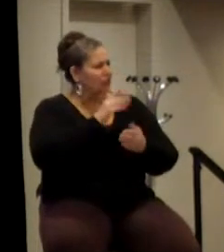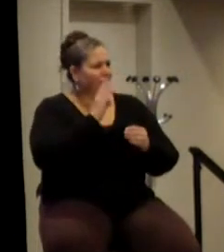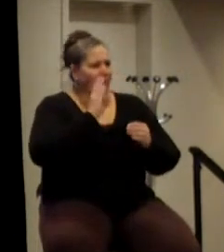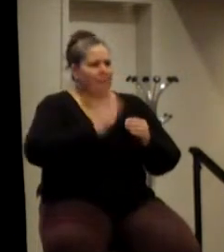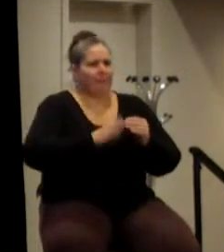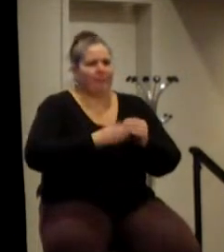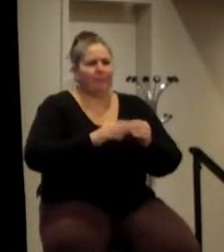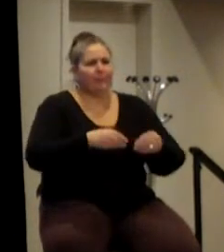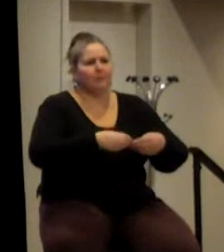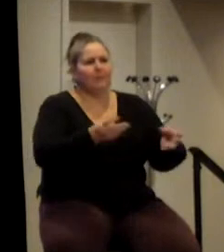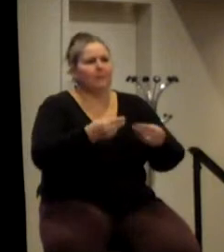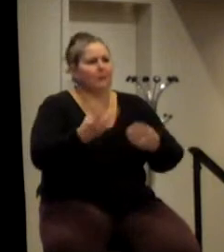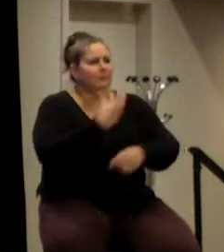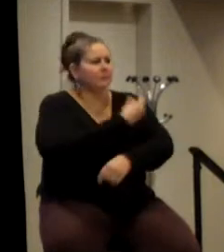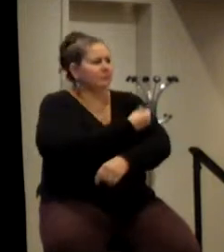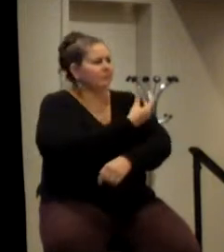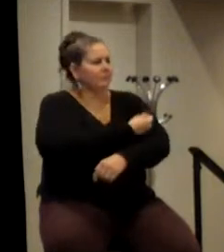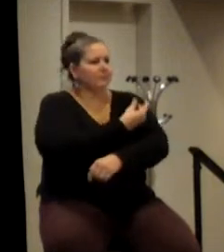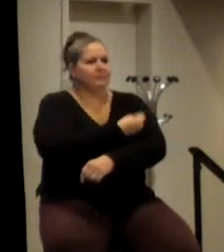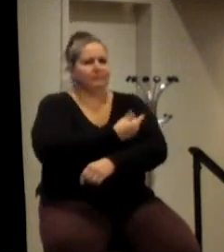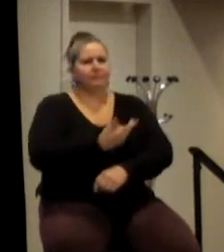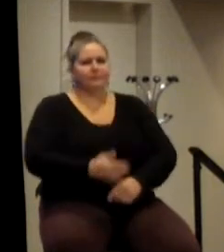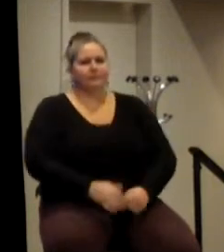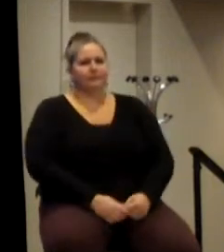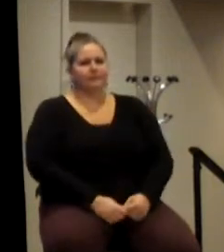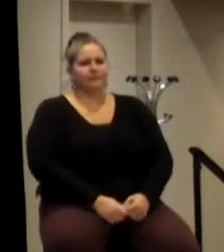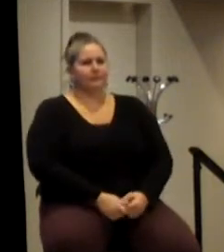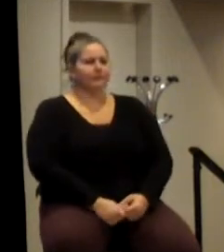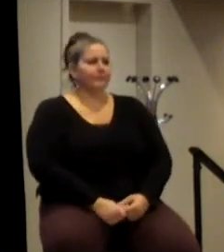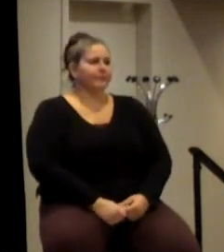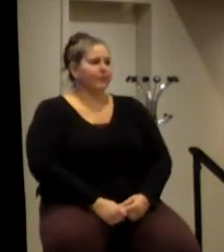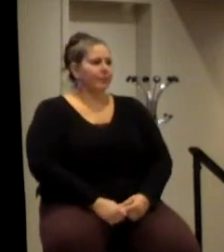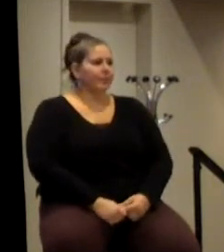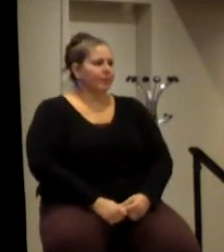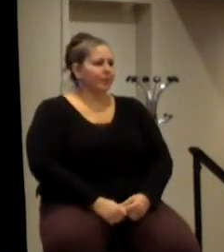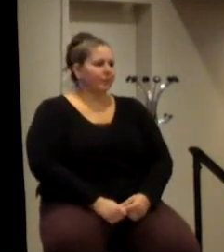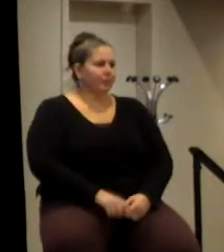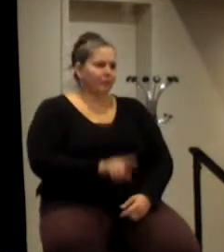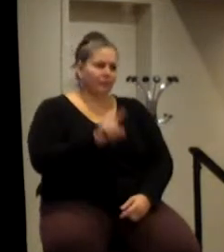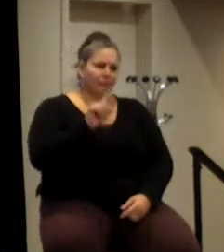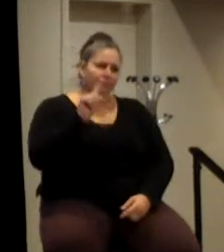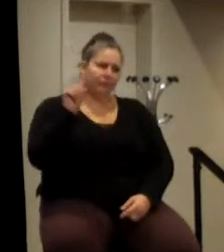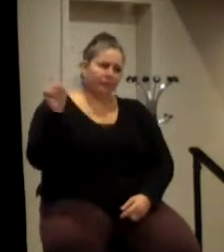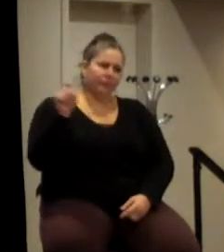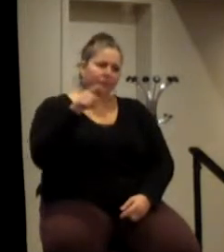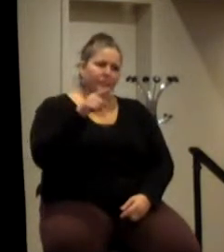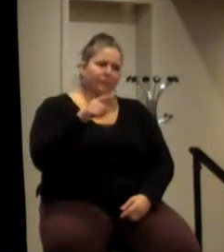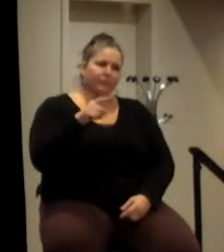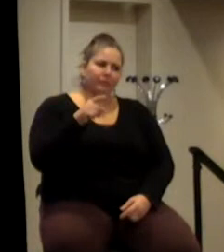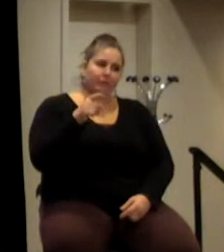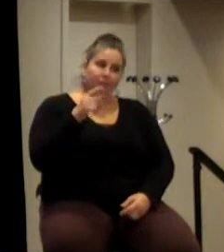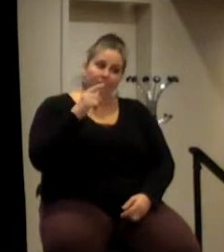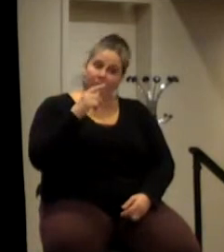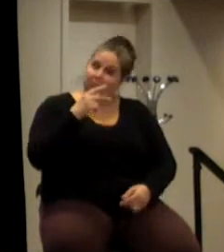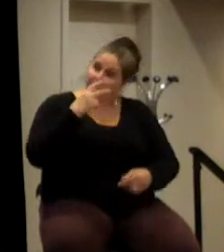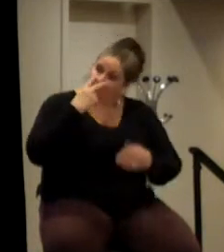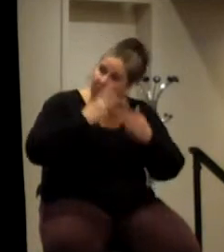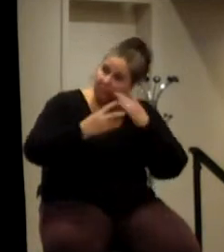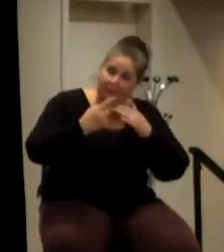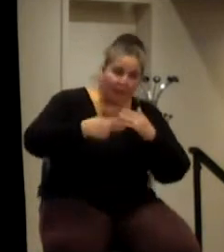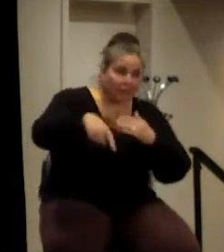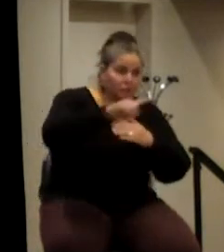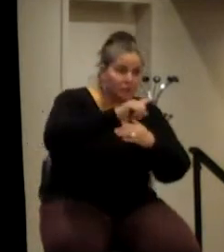any indication of whether your supply will go up next week and by how much? So I think, Tim, we'll